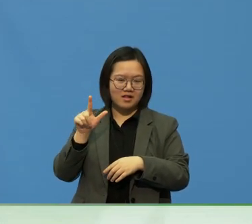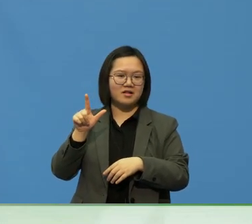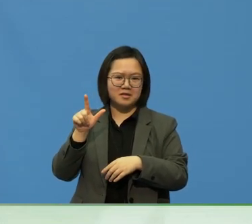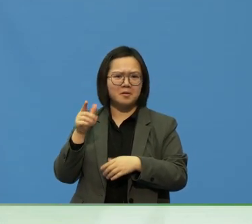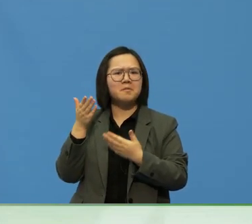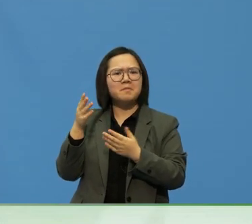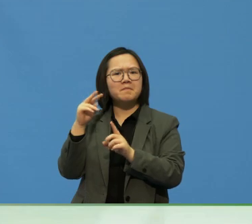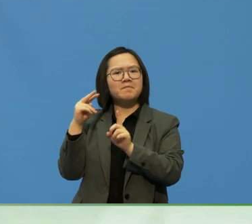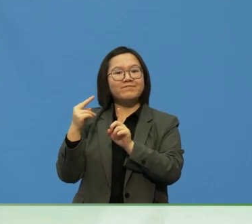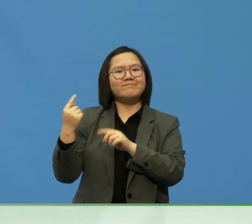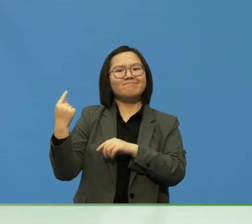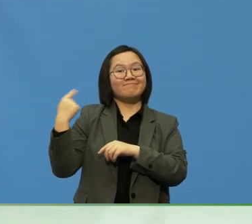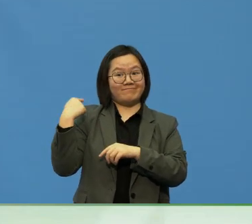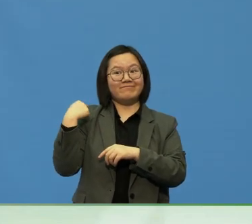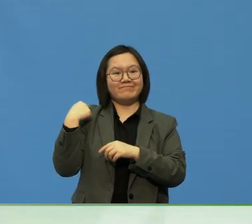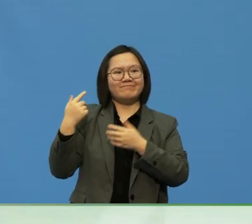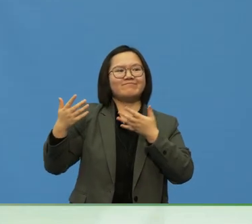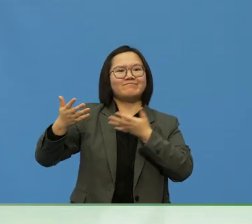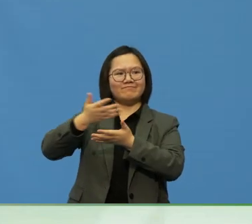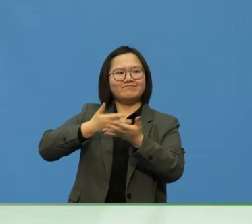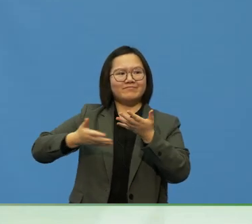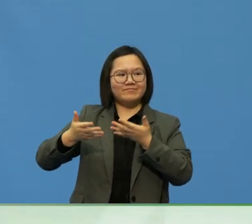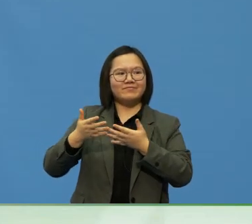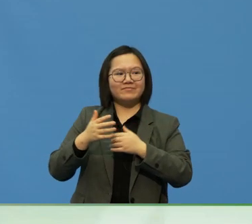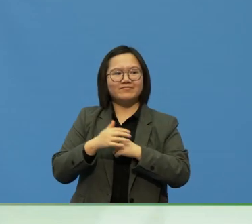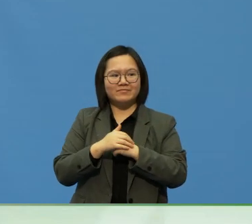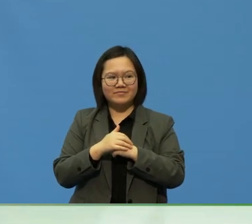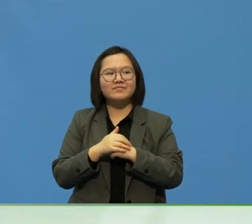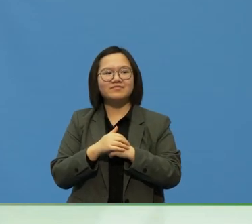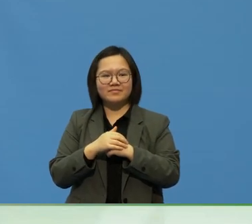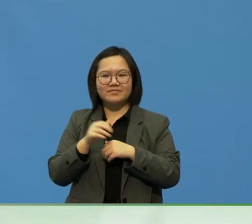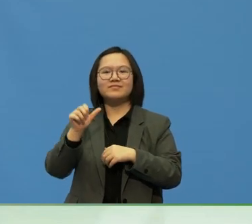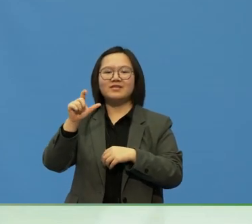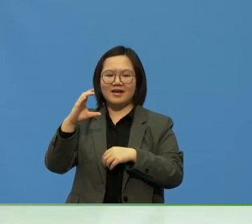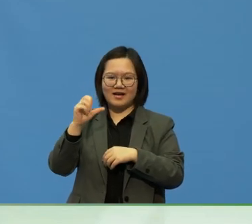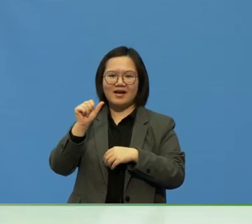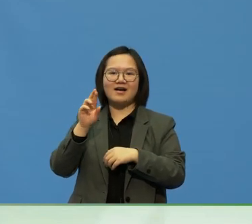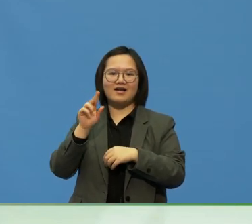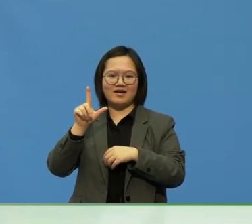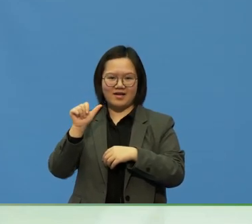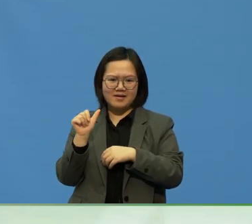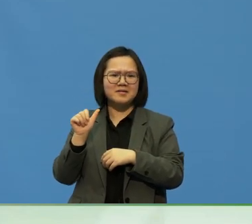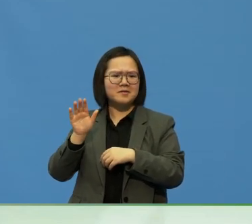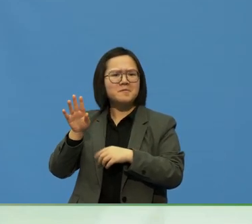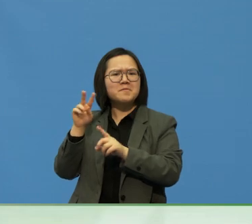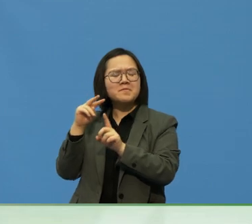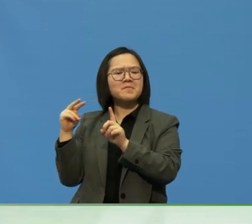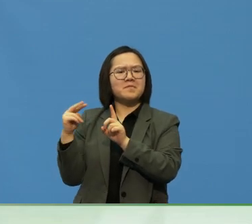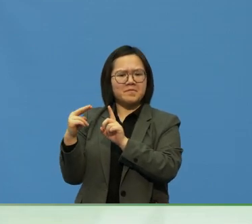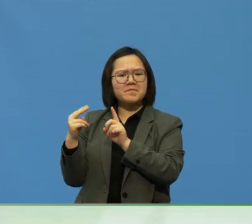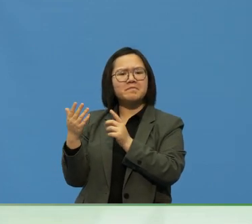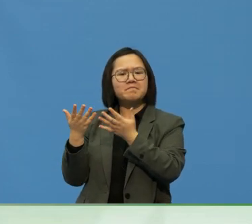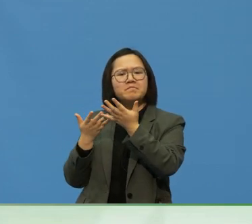presentation yesterday at the award ceremony, but still you provided a solution to overcome everything that we currently discussed with